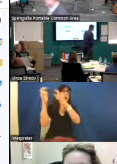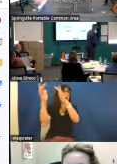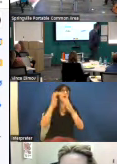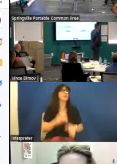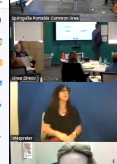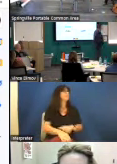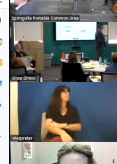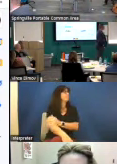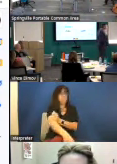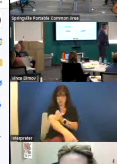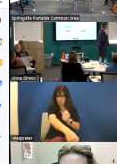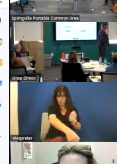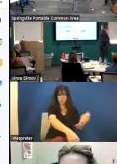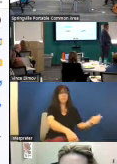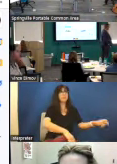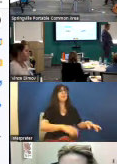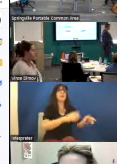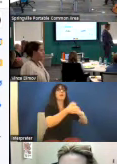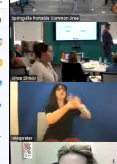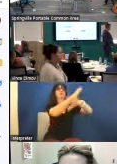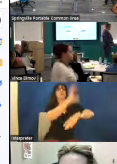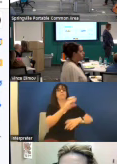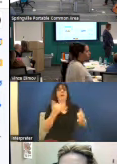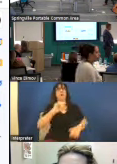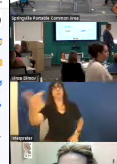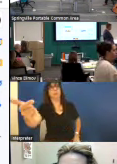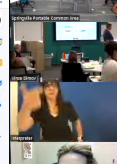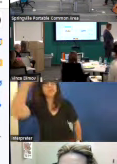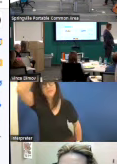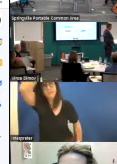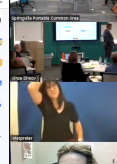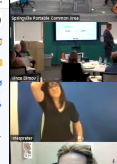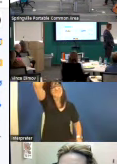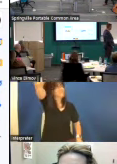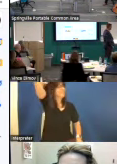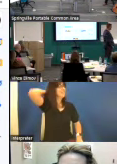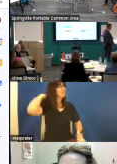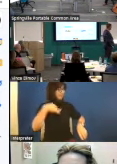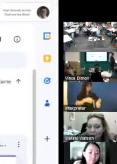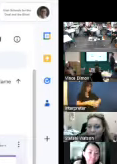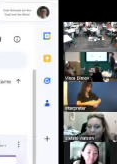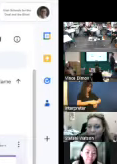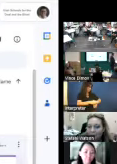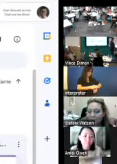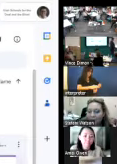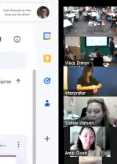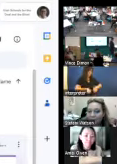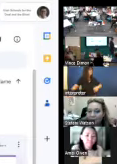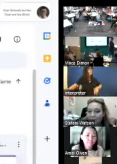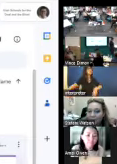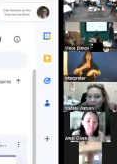on Zoom. Let's go. Let's have everybody come on. Oh, turn on your cameras,